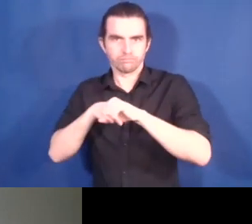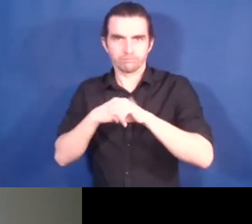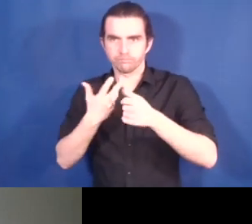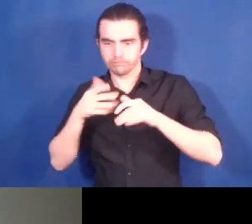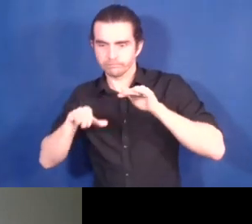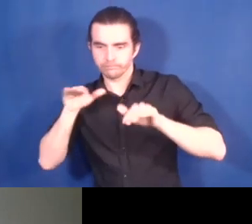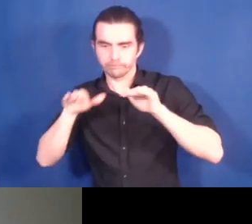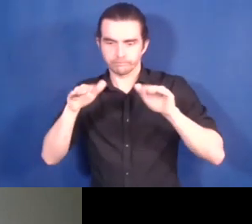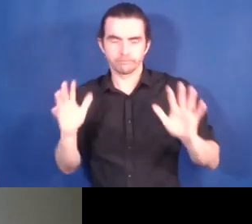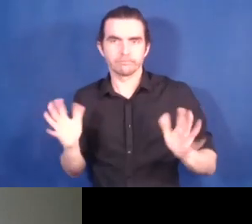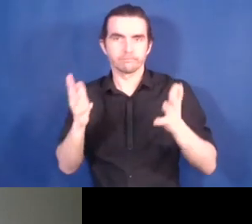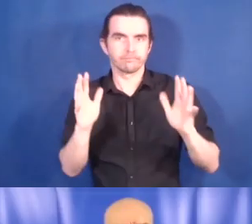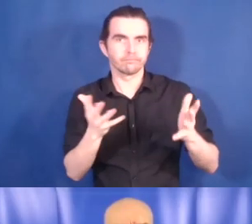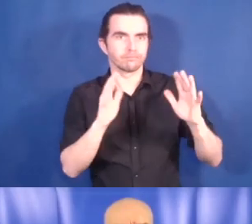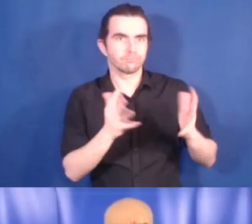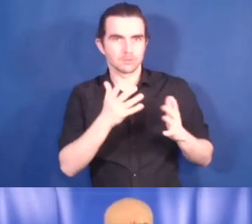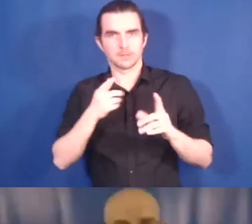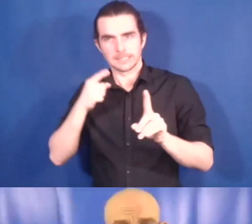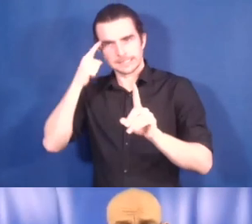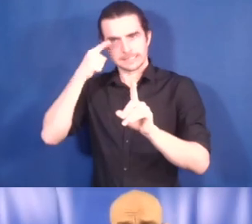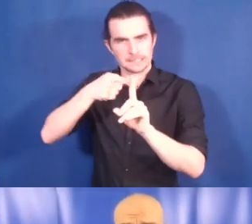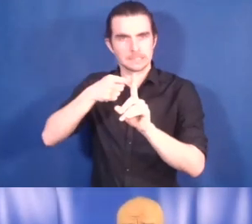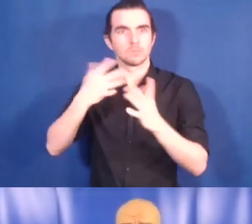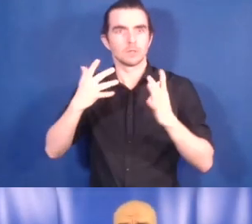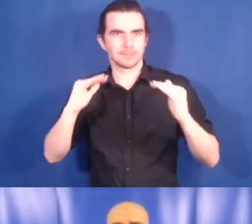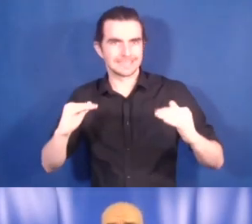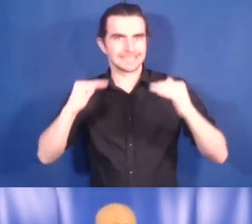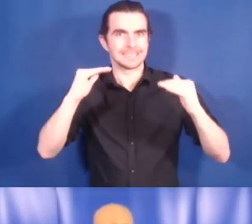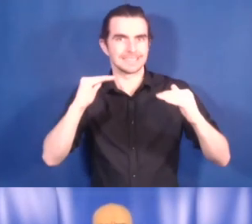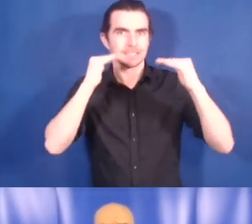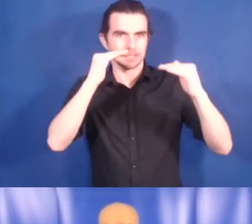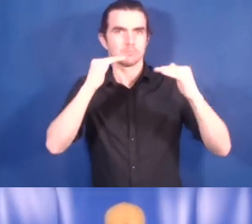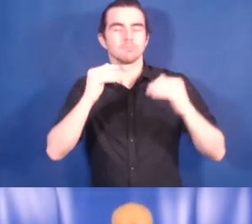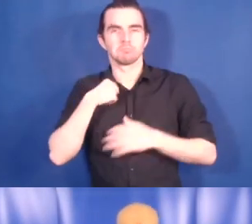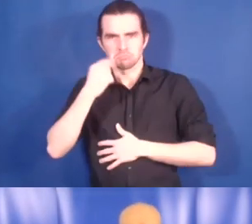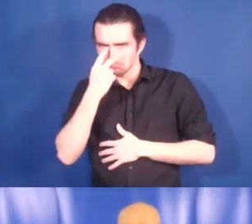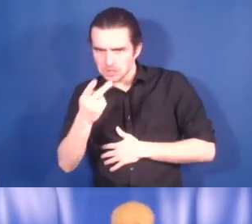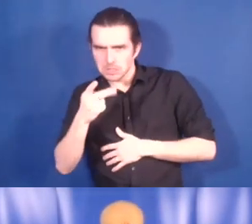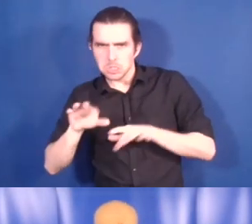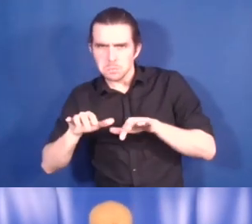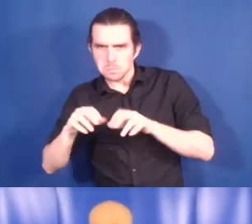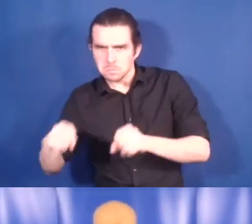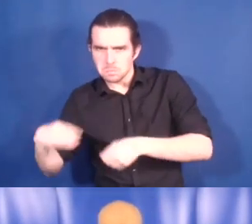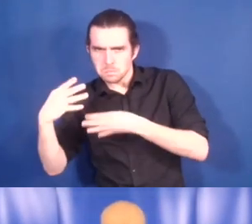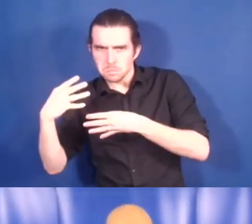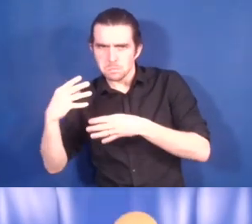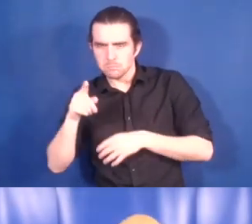which is also known as 1530, I think. And 1530 is about